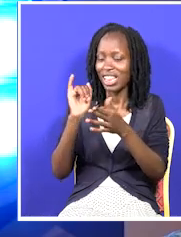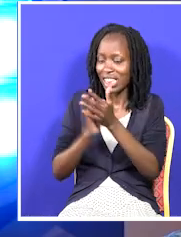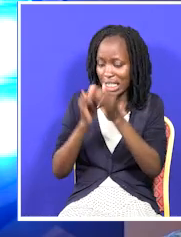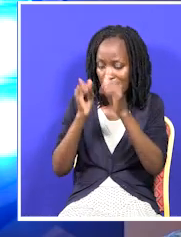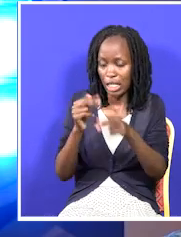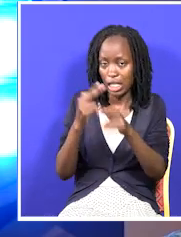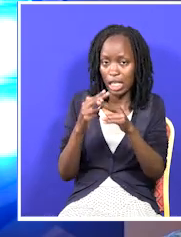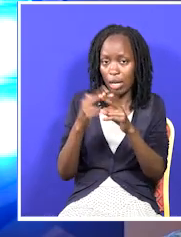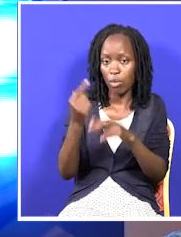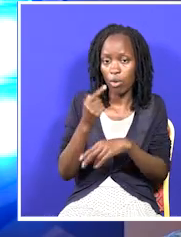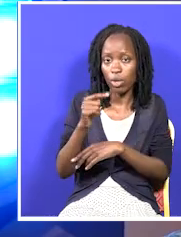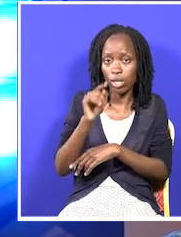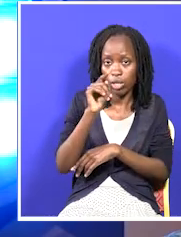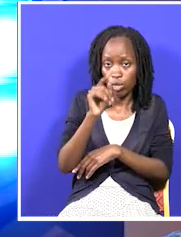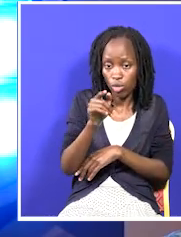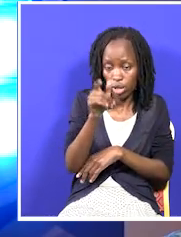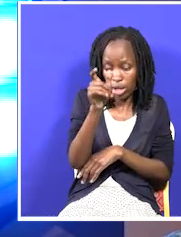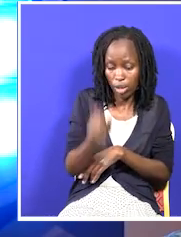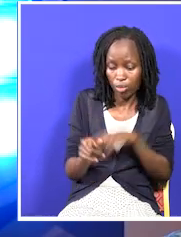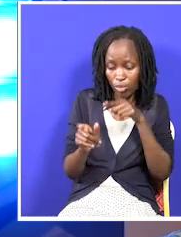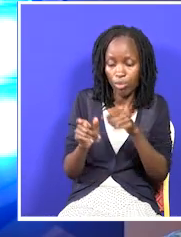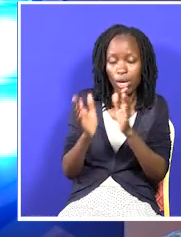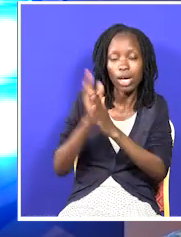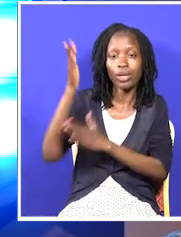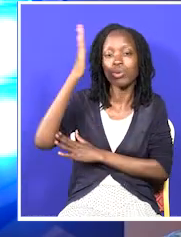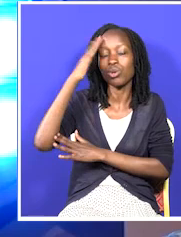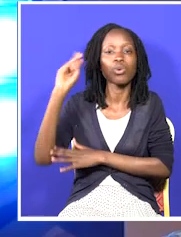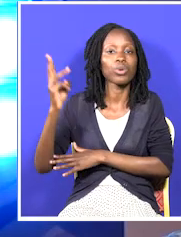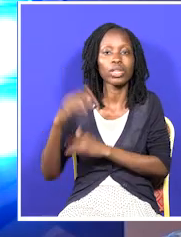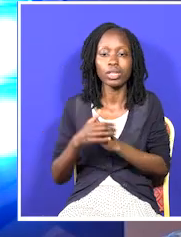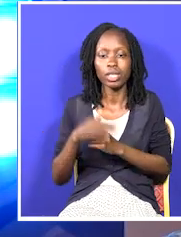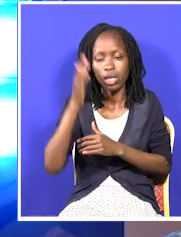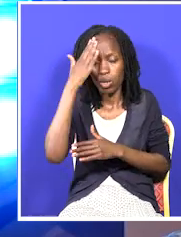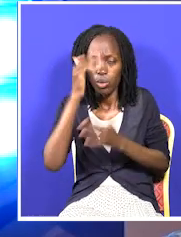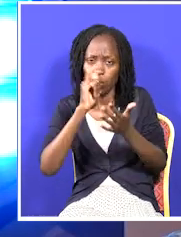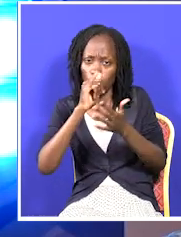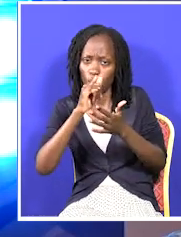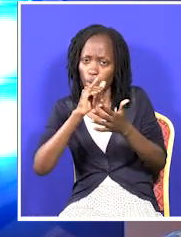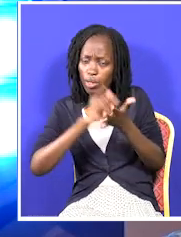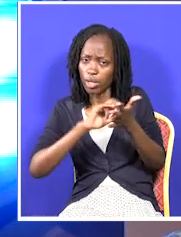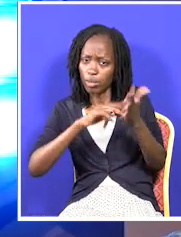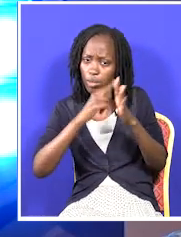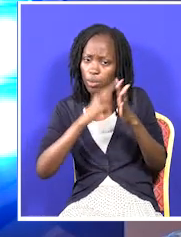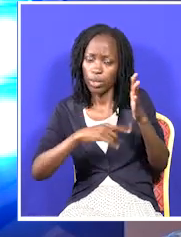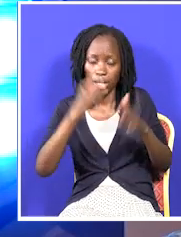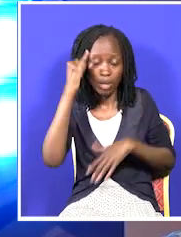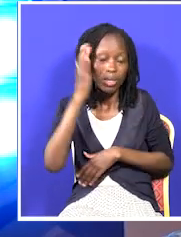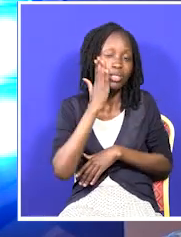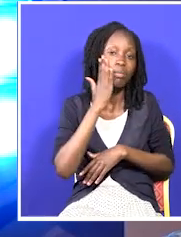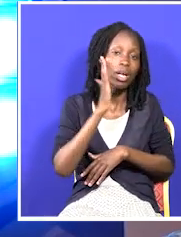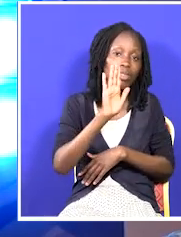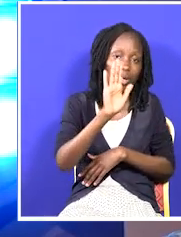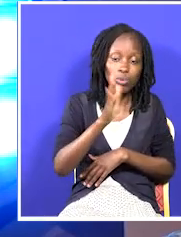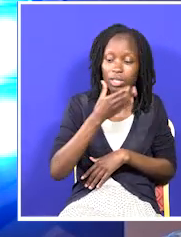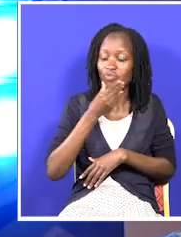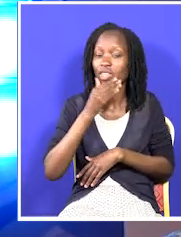known to that person and God. You know what that means? Imagine your mom will be given a new